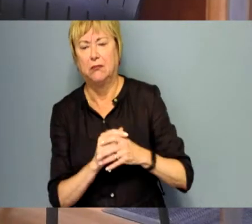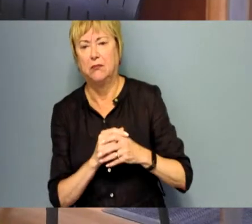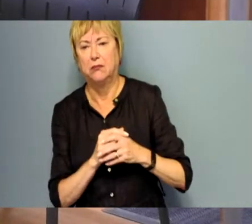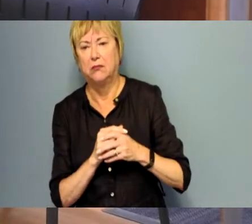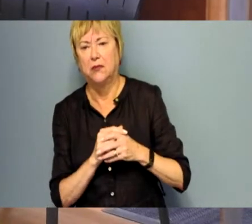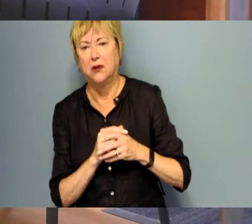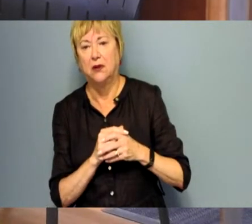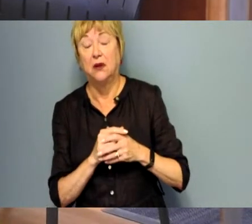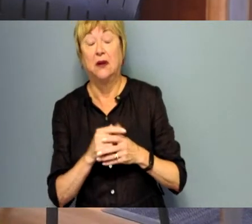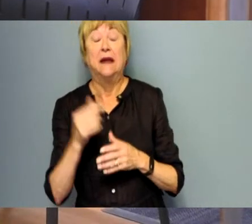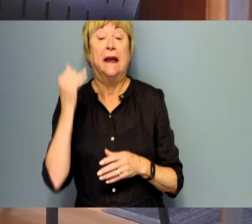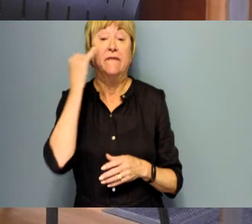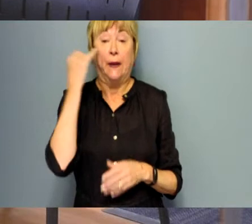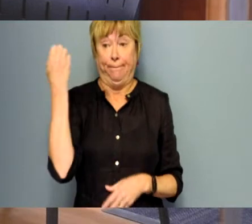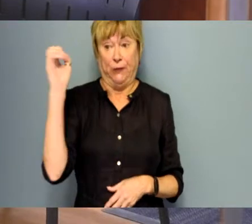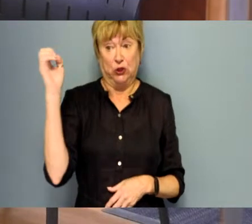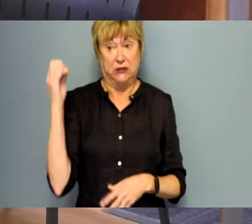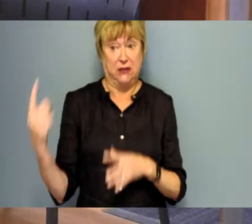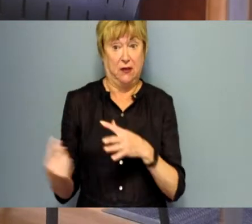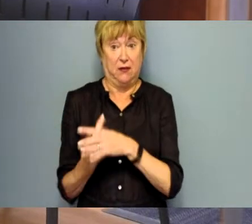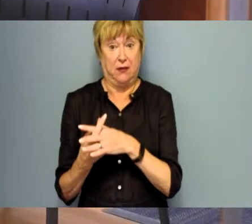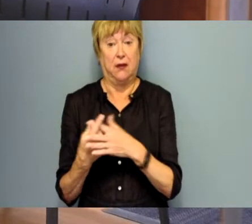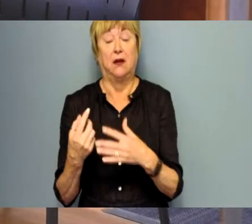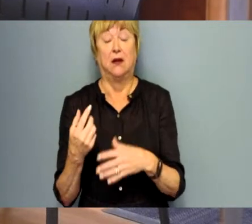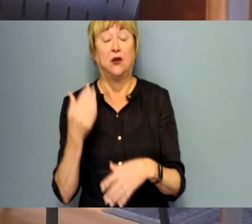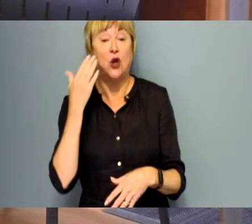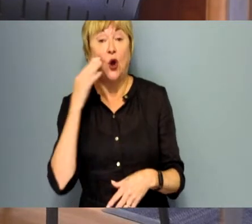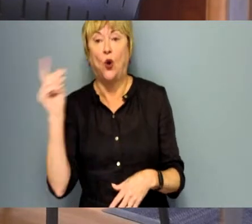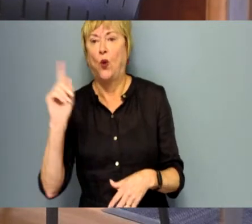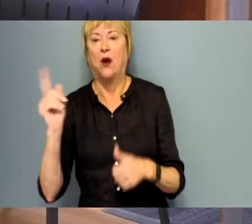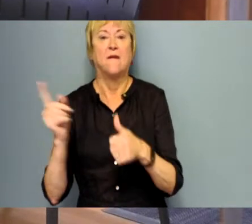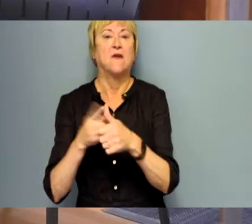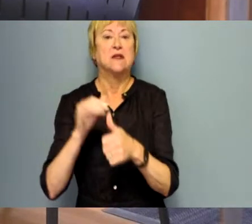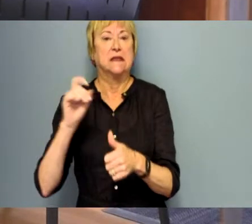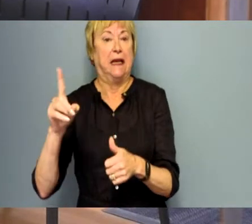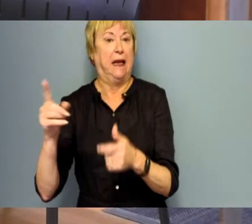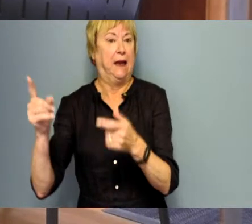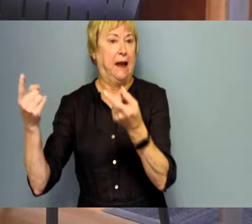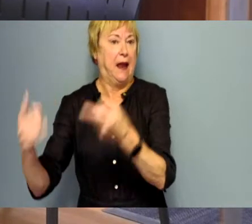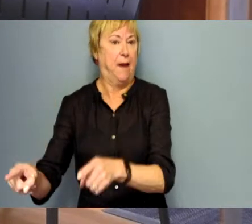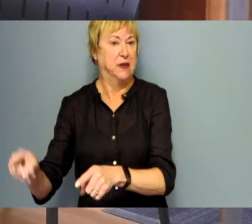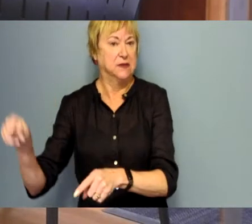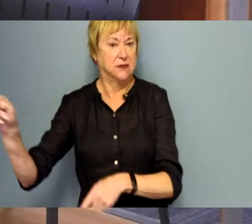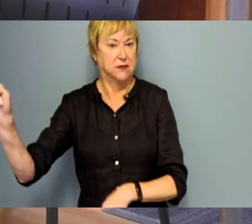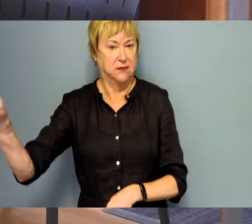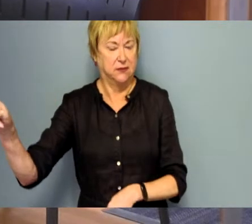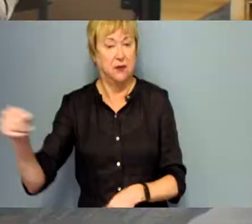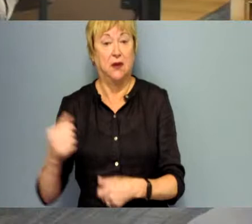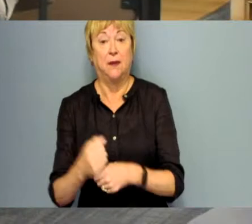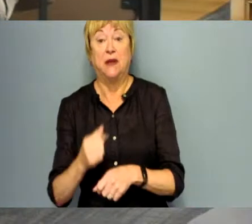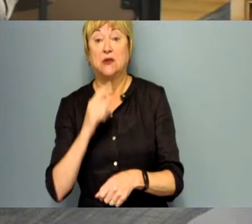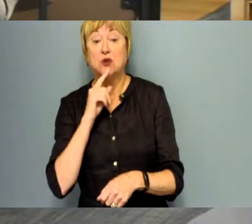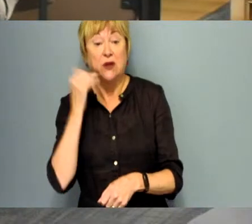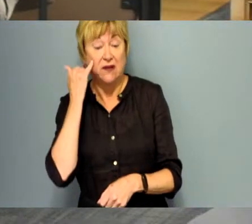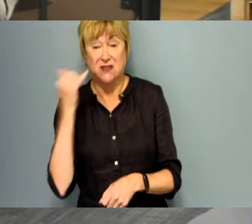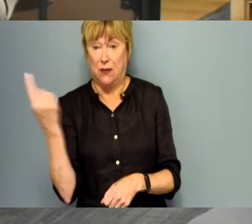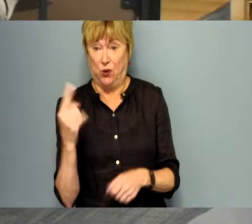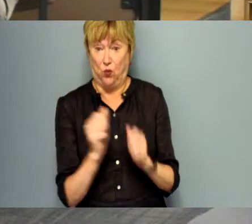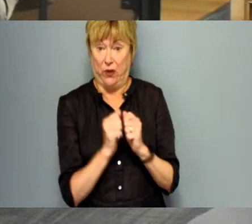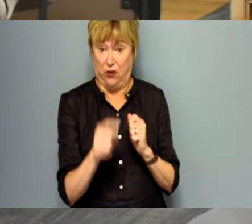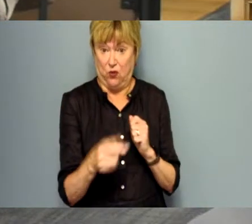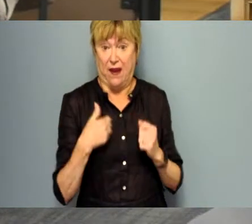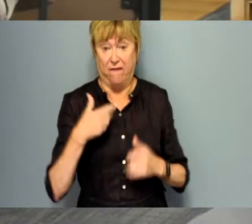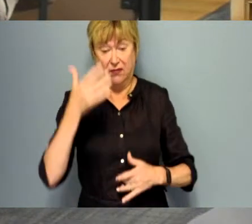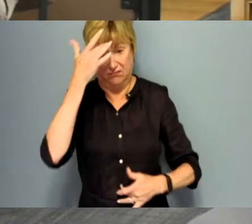for emergencies, making sure you know where first aid stations are, making sure that if anybody has medical conditions, you know